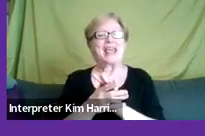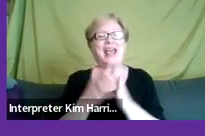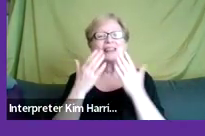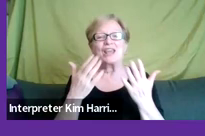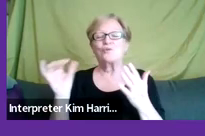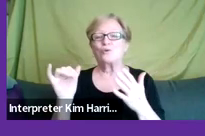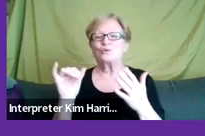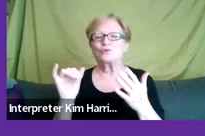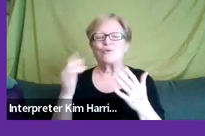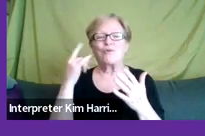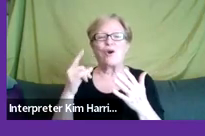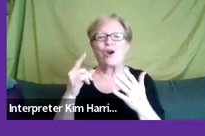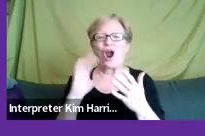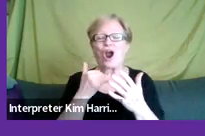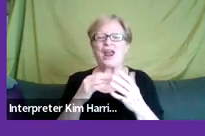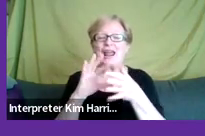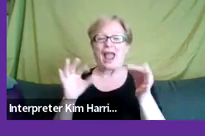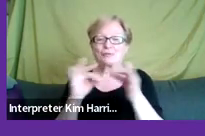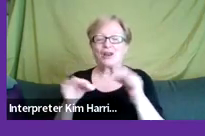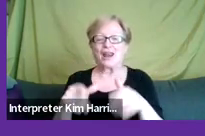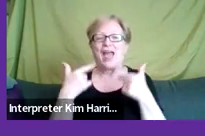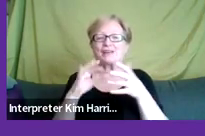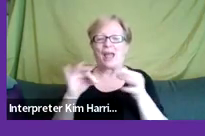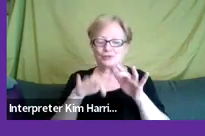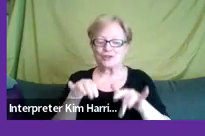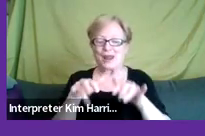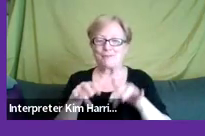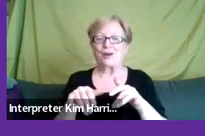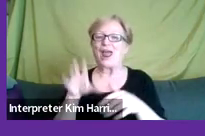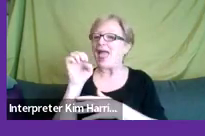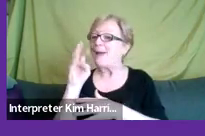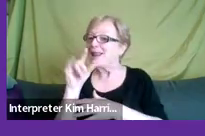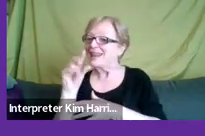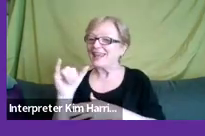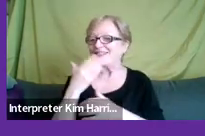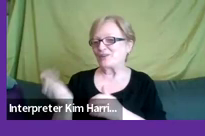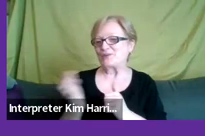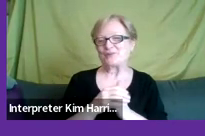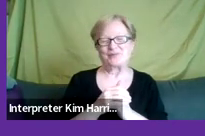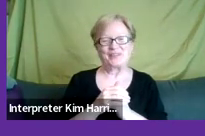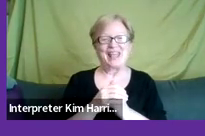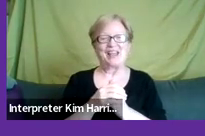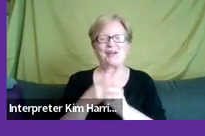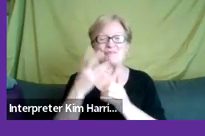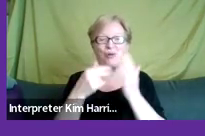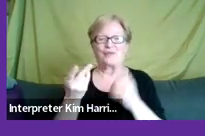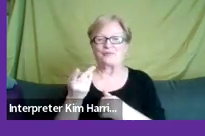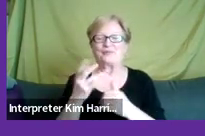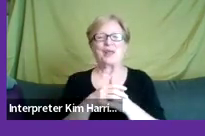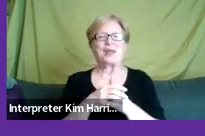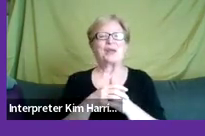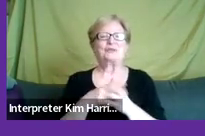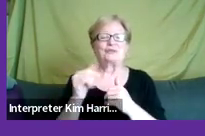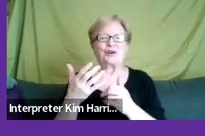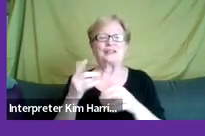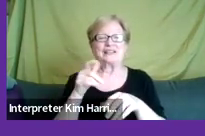our part captioner, live caption typer, Emily. Thank you so much, both of you, for spending